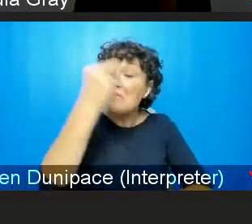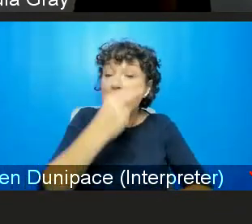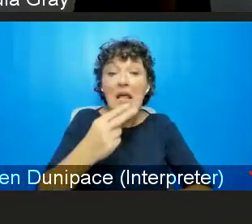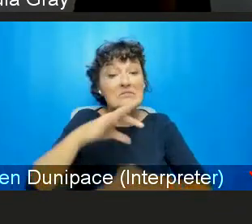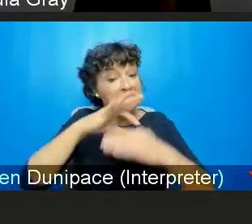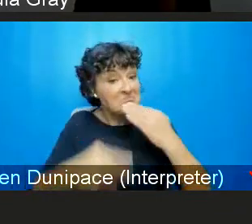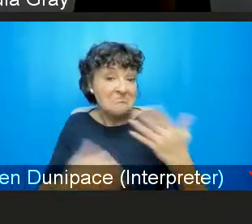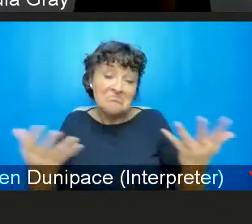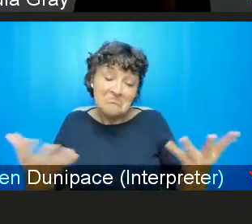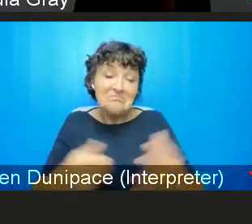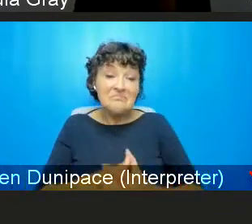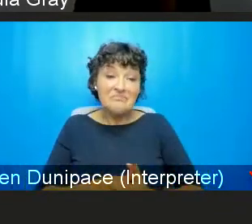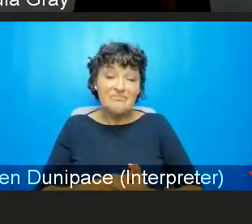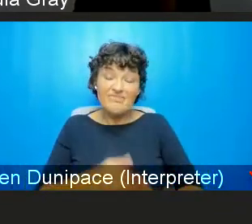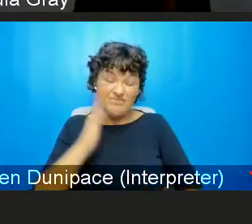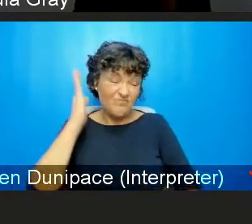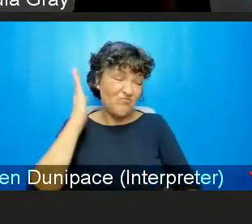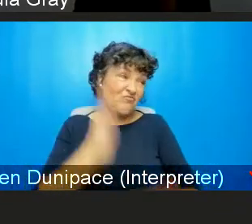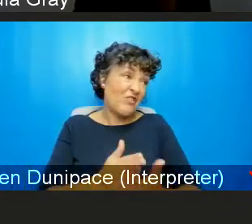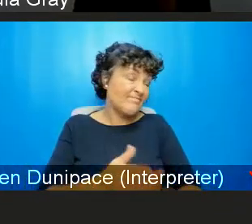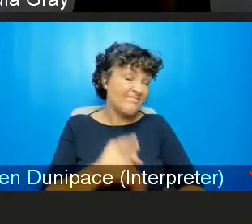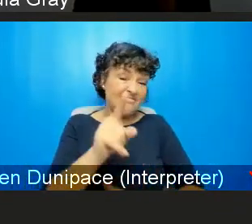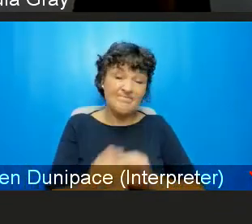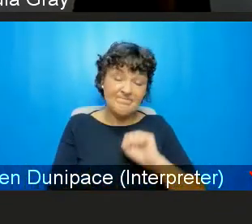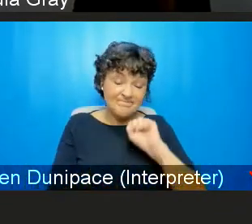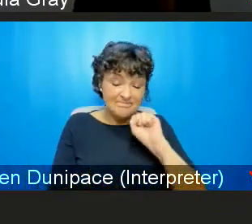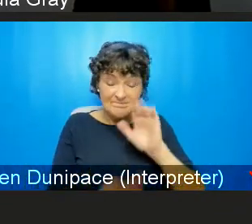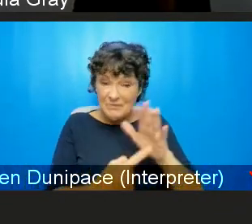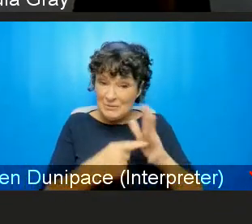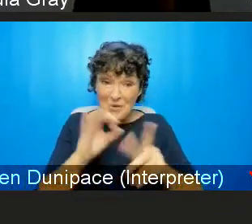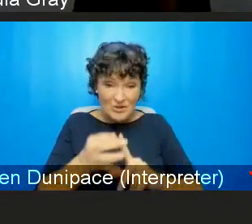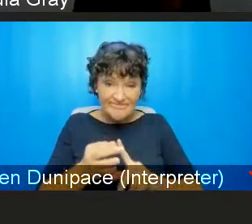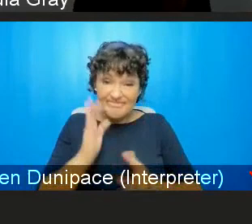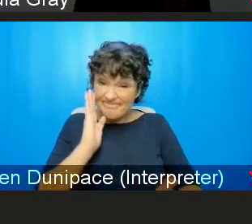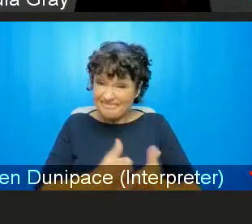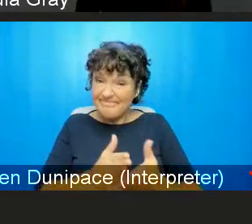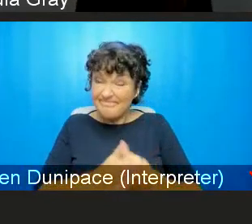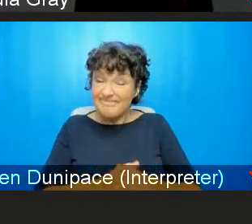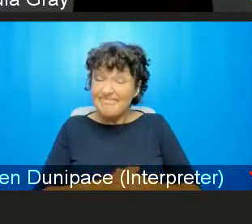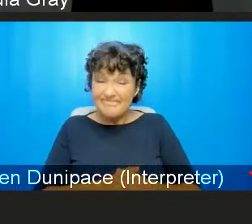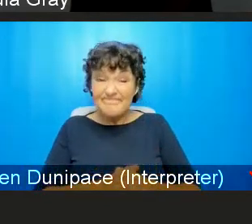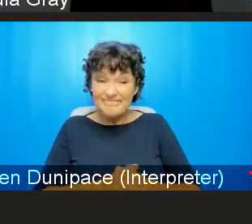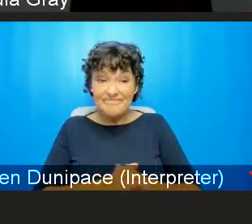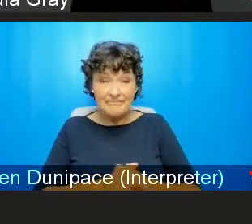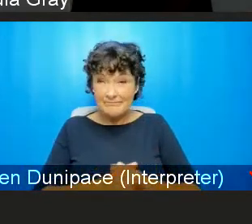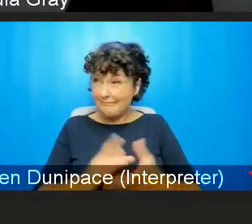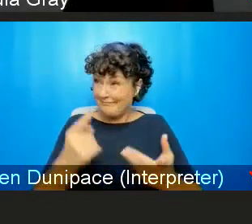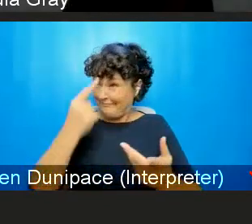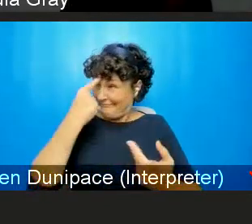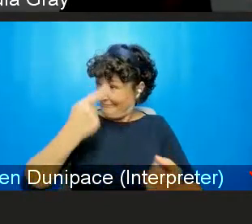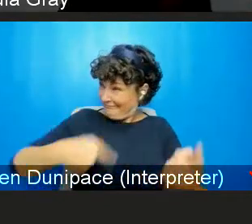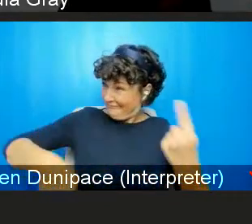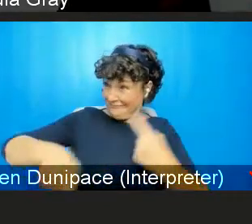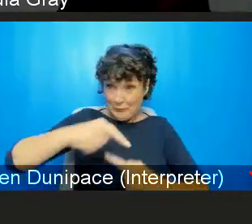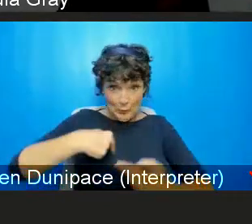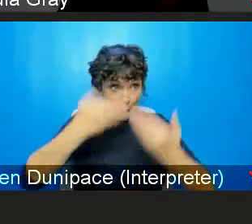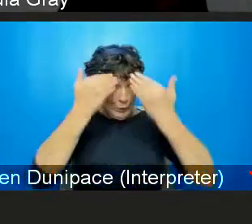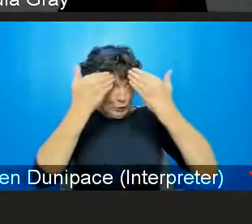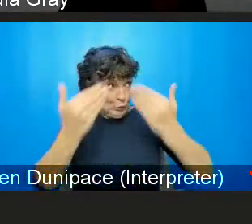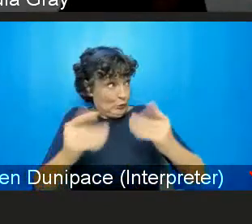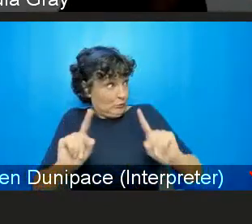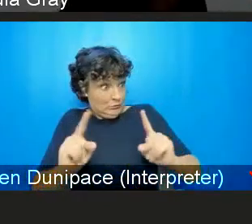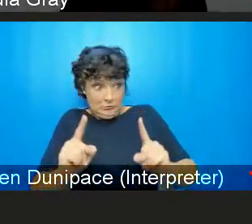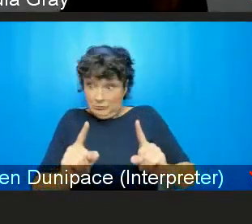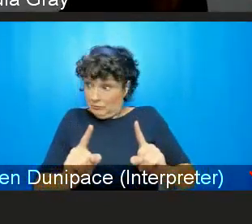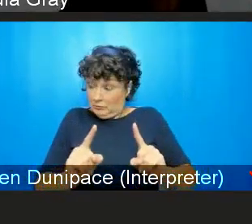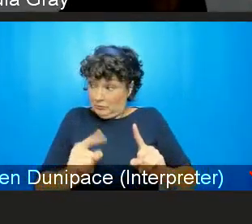Absolutely, and I think that's actually a really important point to make, that nobody really knows at what point an